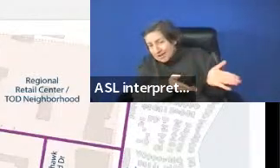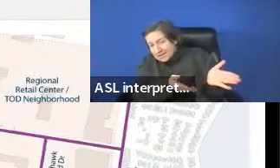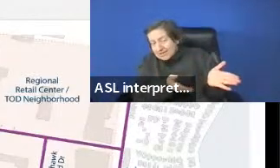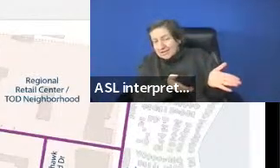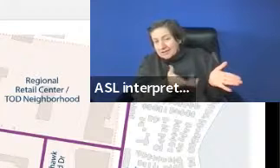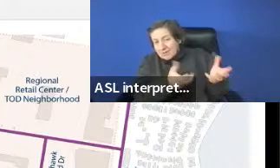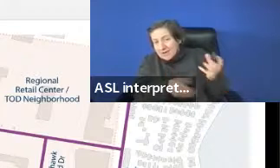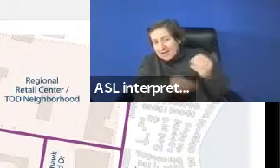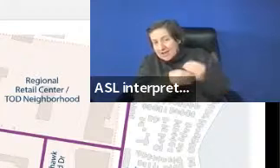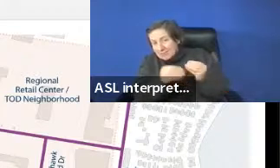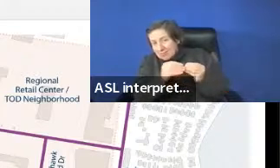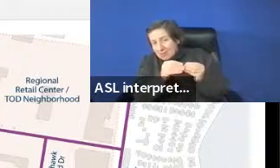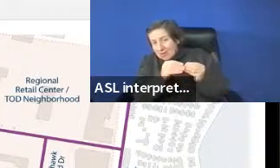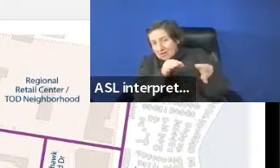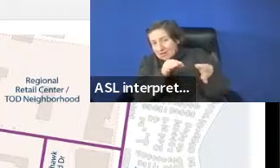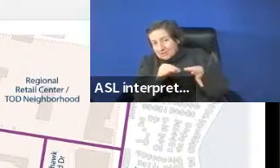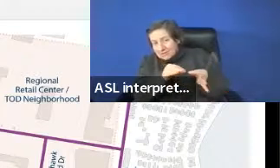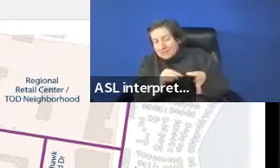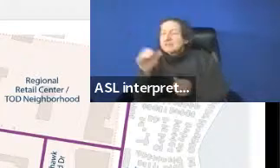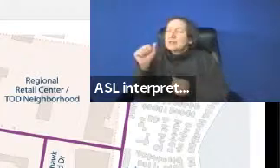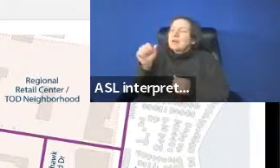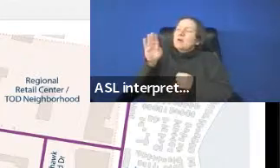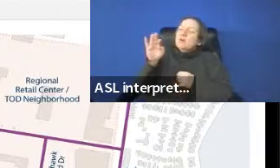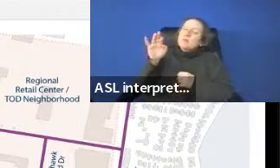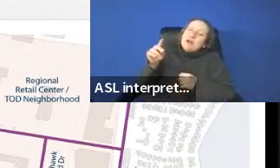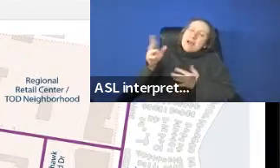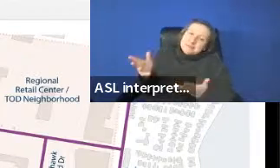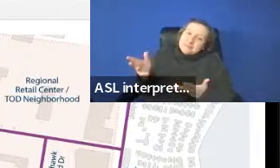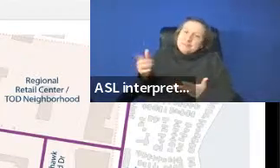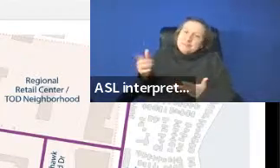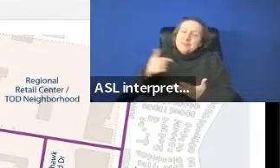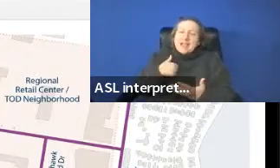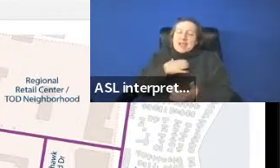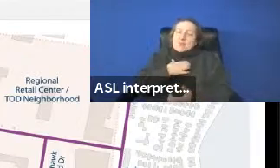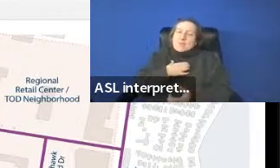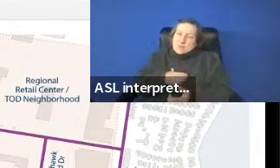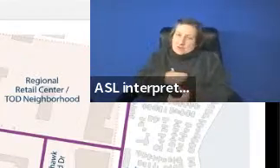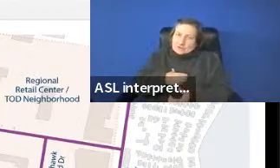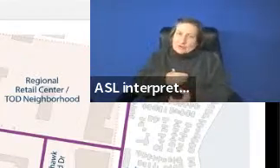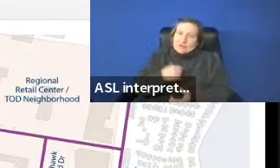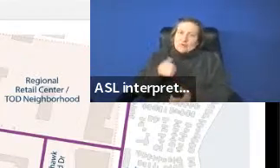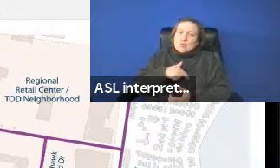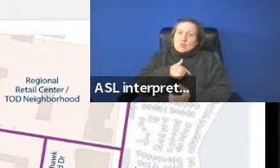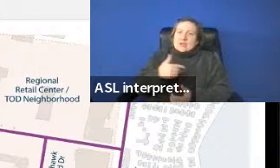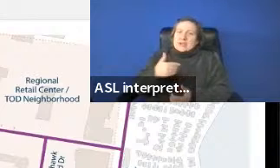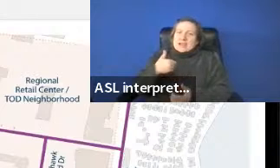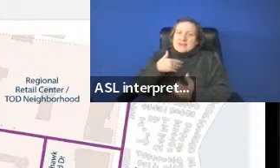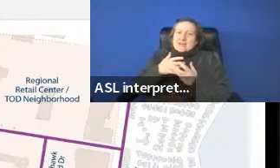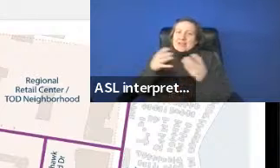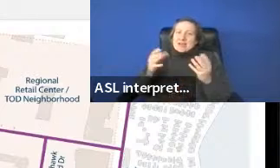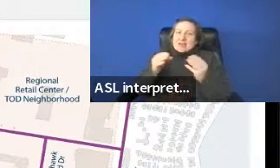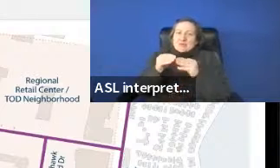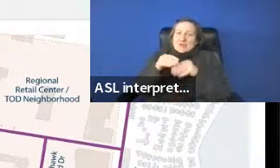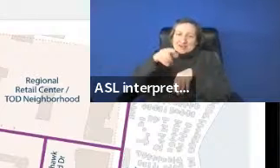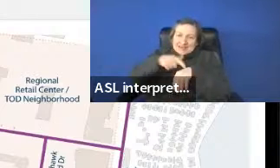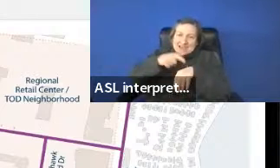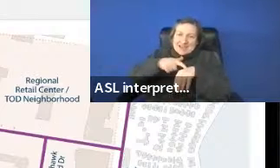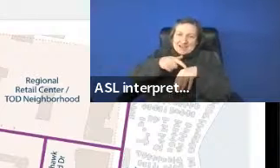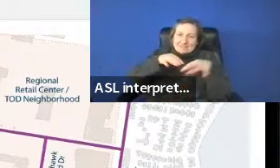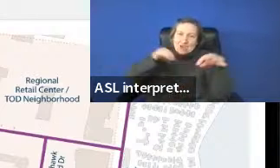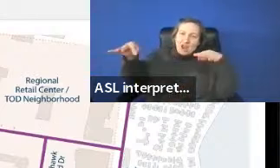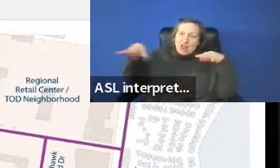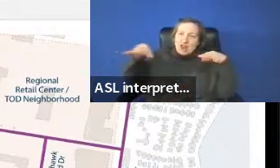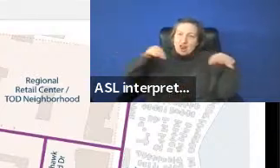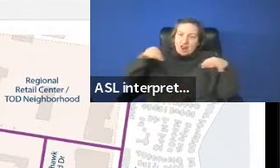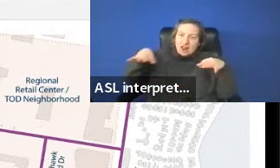add a little more detail there, if you can. Yeah, I wish we had a lot more time to get into this.